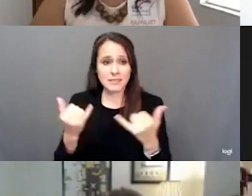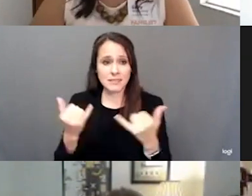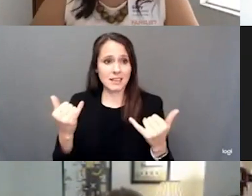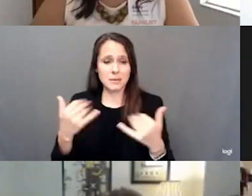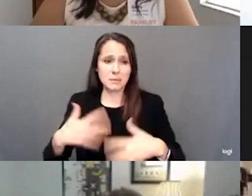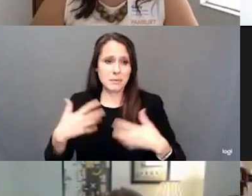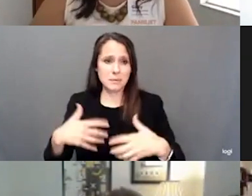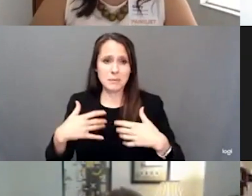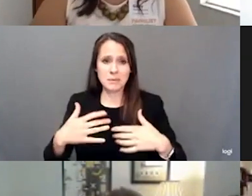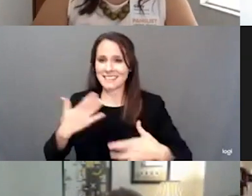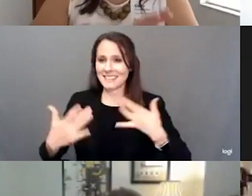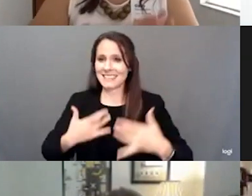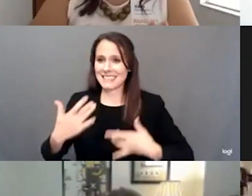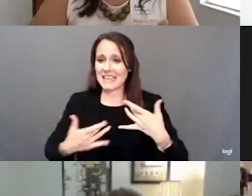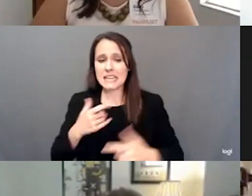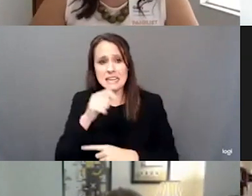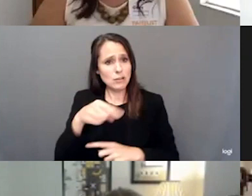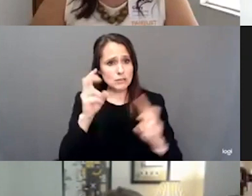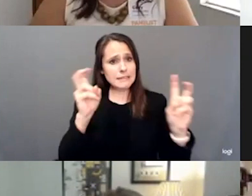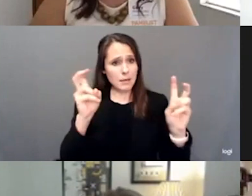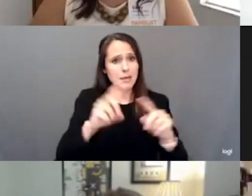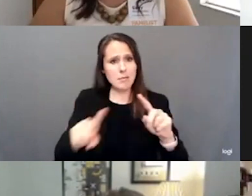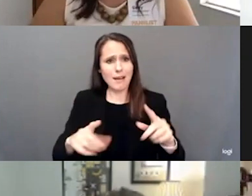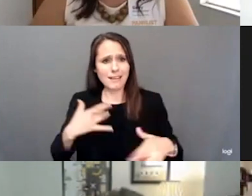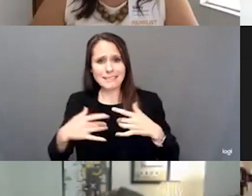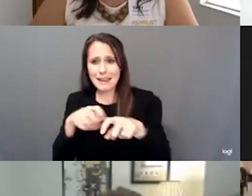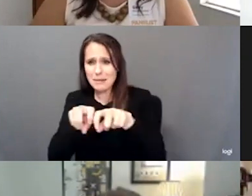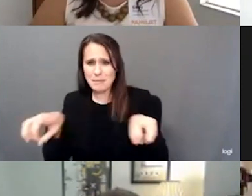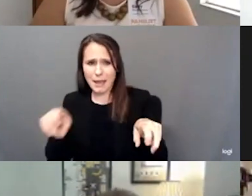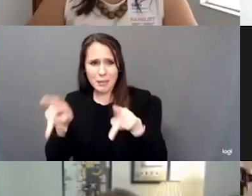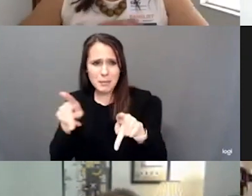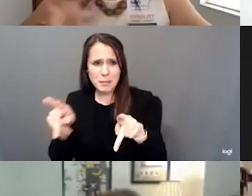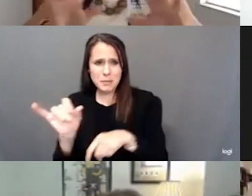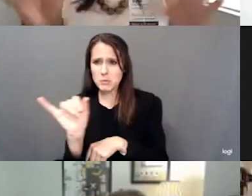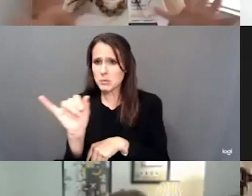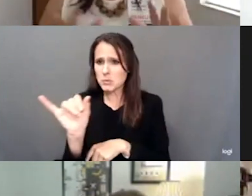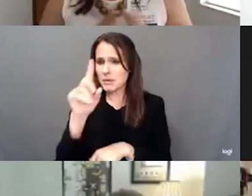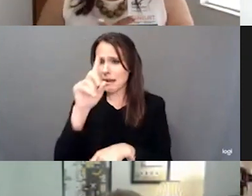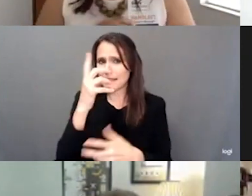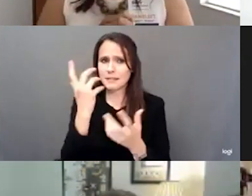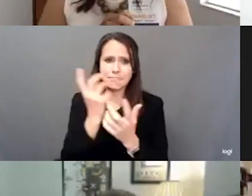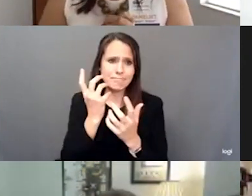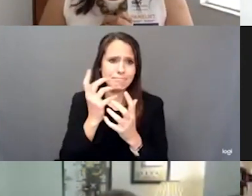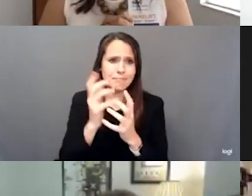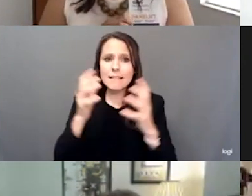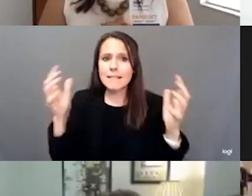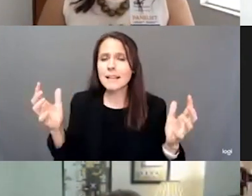very exciting, not only topic, but also panel. I think that there is a lot of